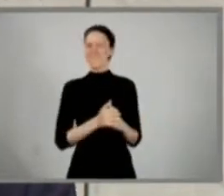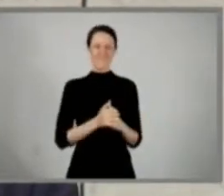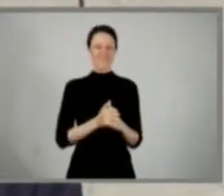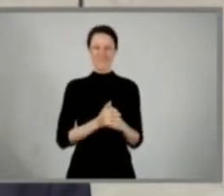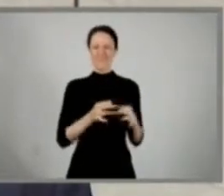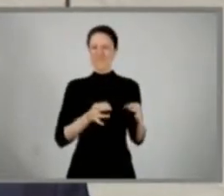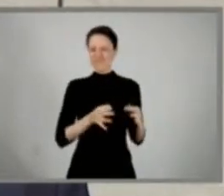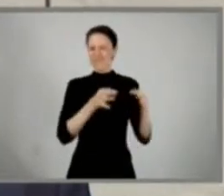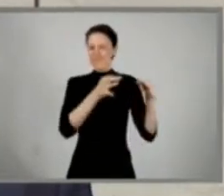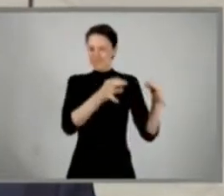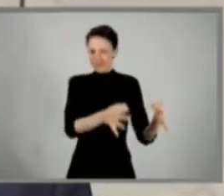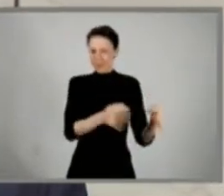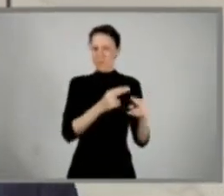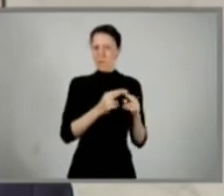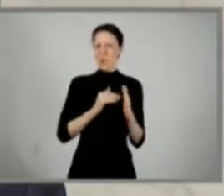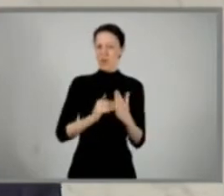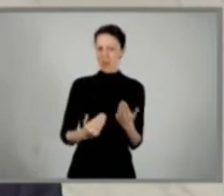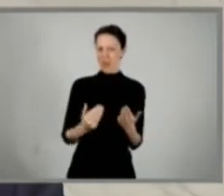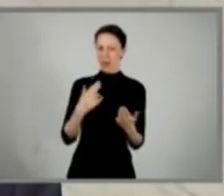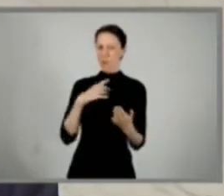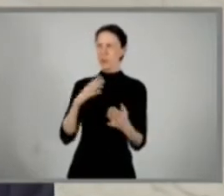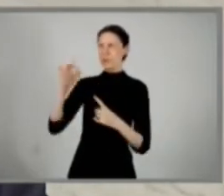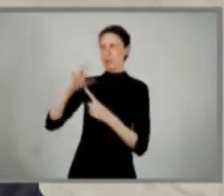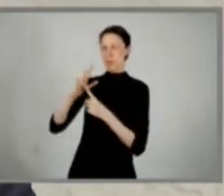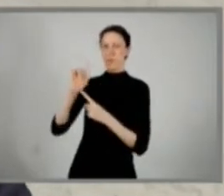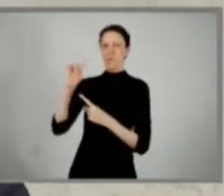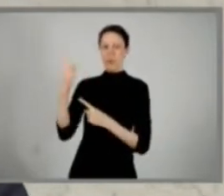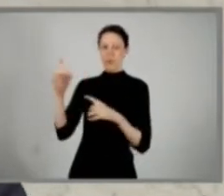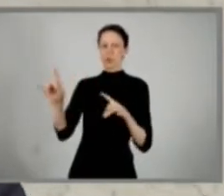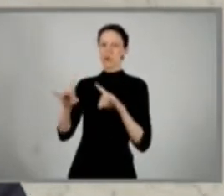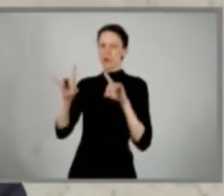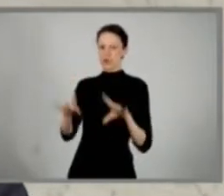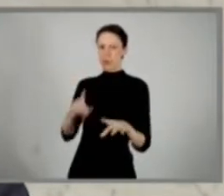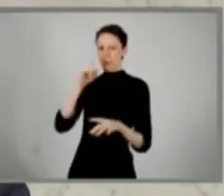get Australians home. Just finally, the national